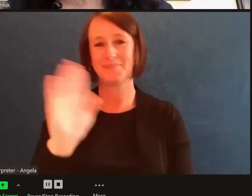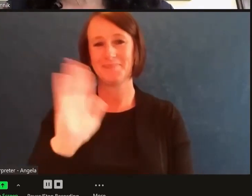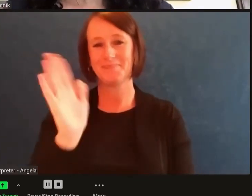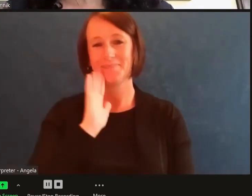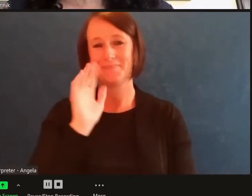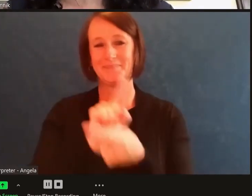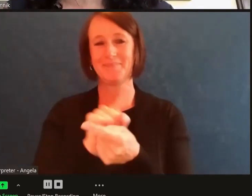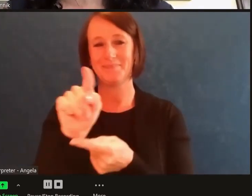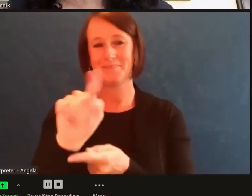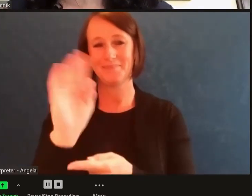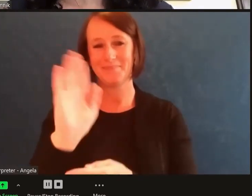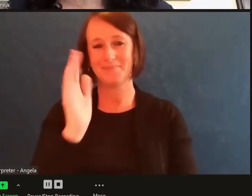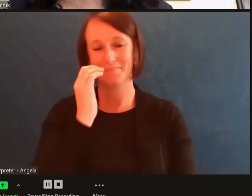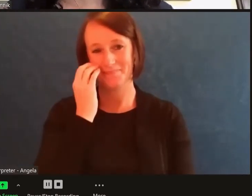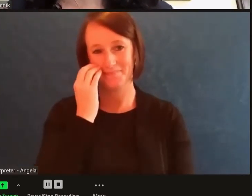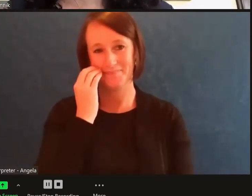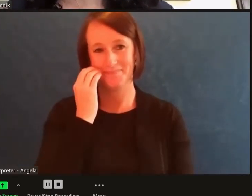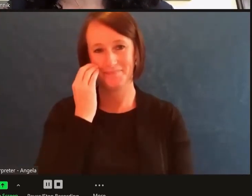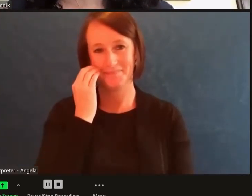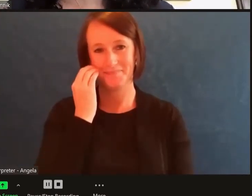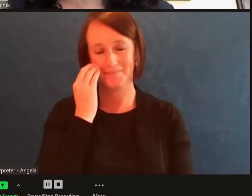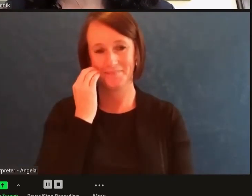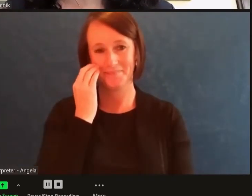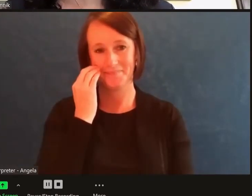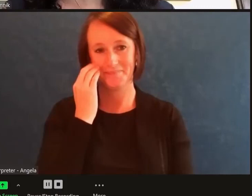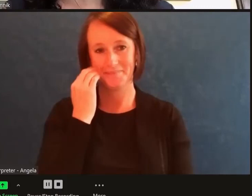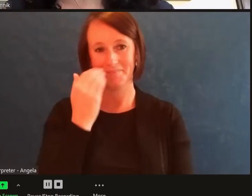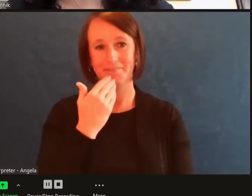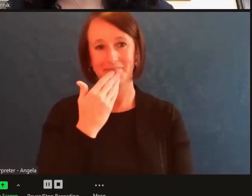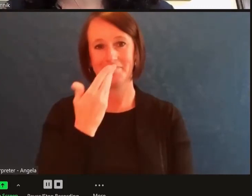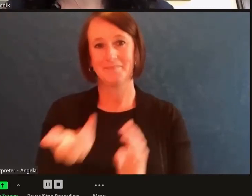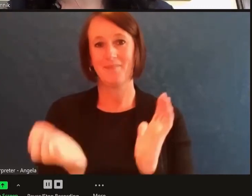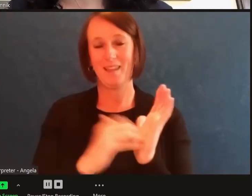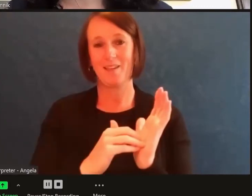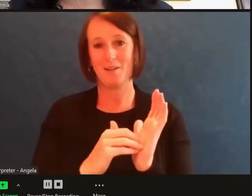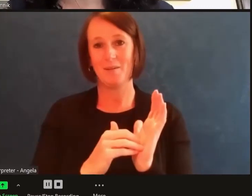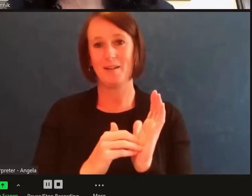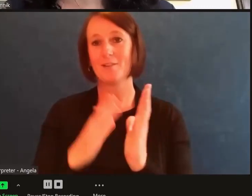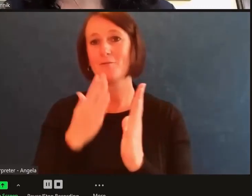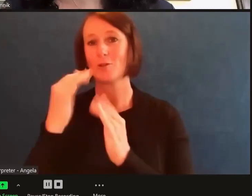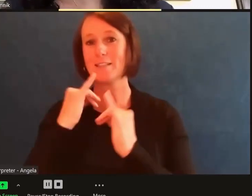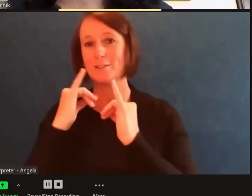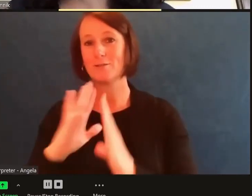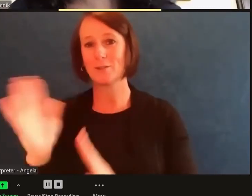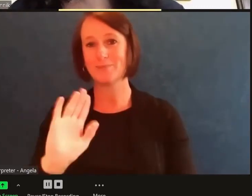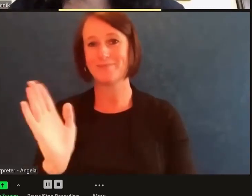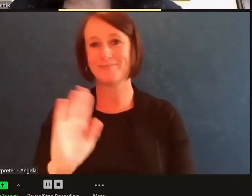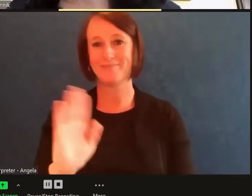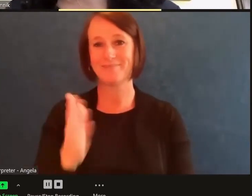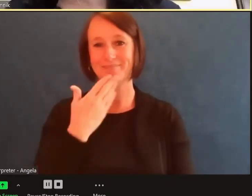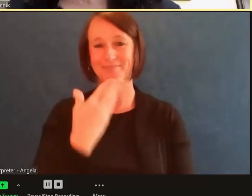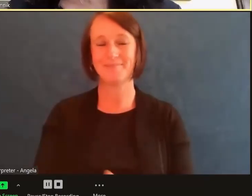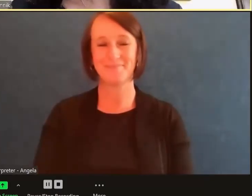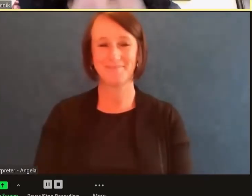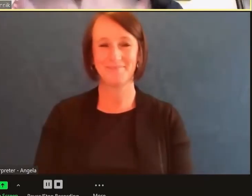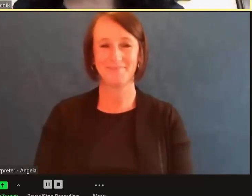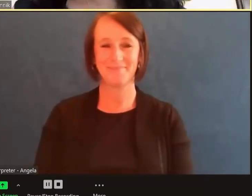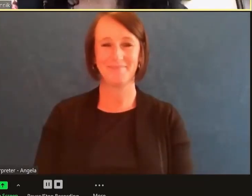thanks for it. It was great to have you here. And Thank you thank you, very much. Michelle. You're a great interviewer. Oh, thank you.